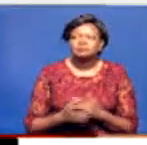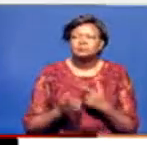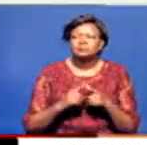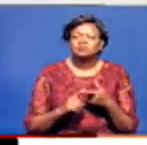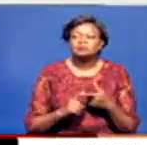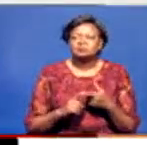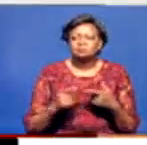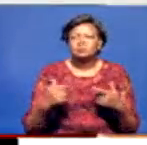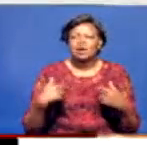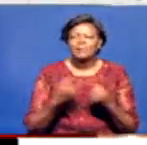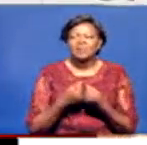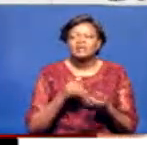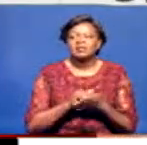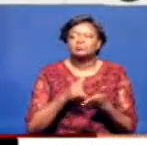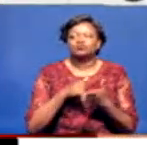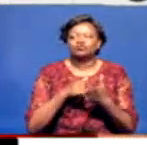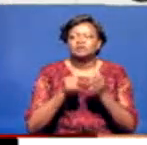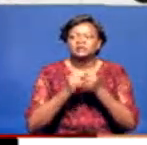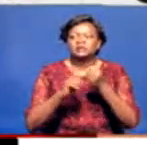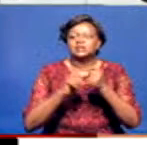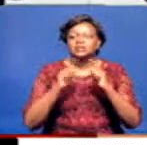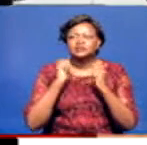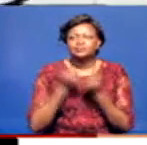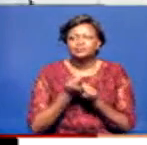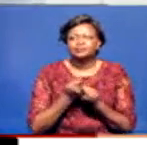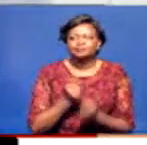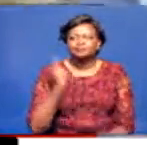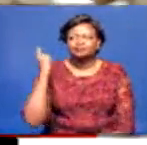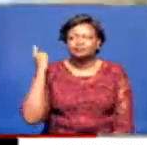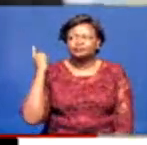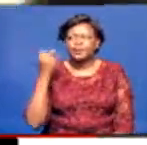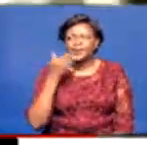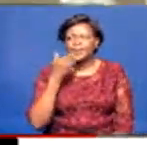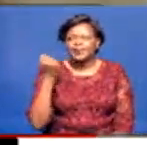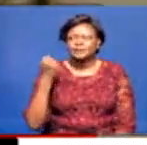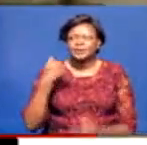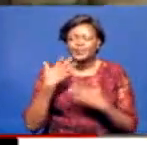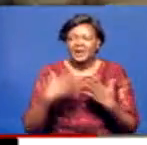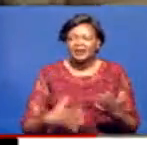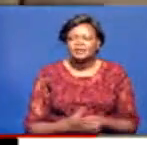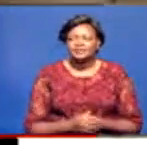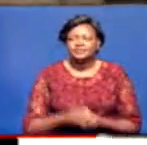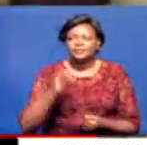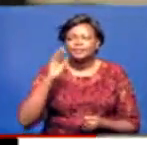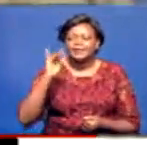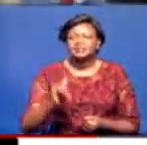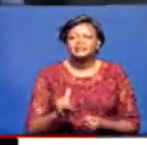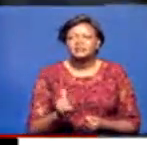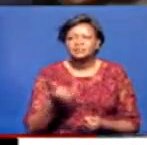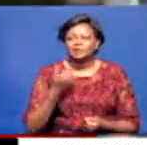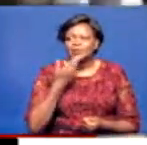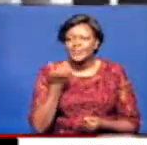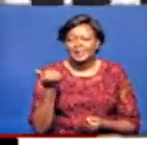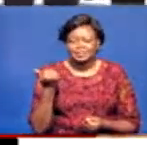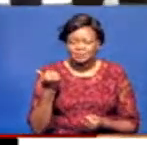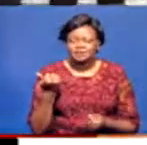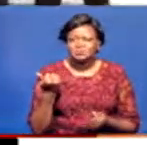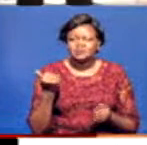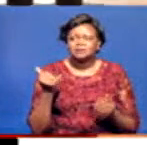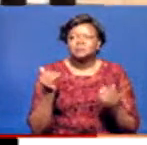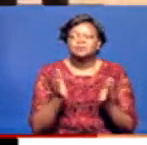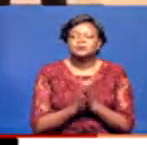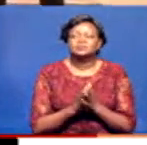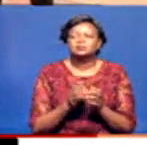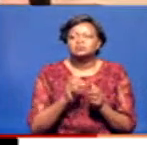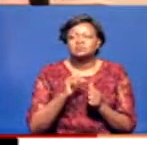teams. Right attacker Sharon Chepchumba was named most valuable player. Massey Moim scooped the best receiver accolade, while Edith Wissa